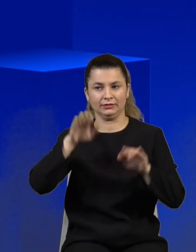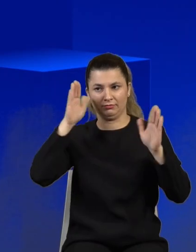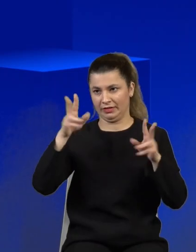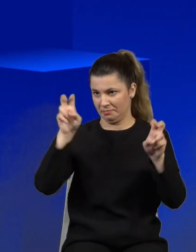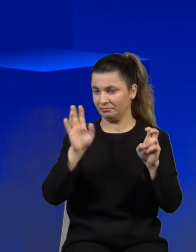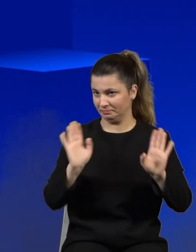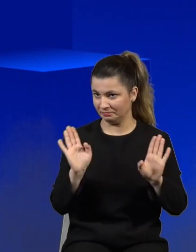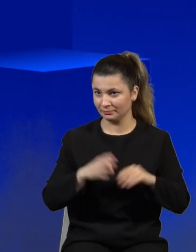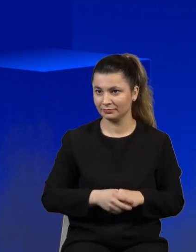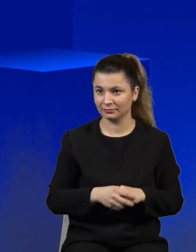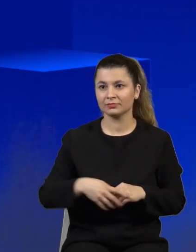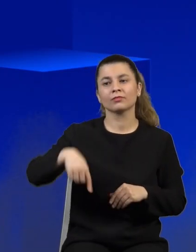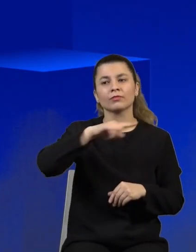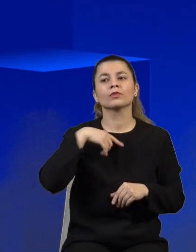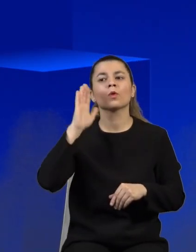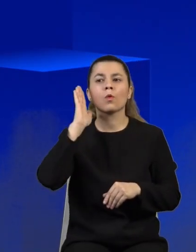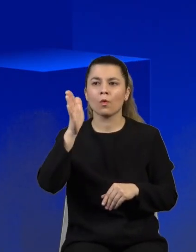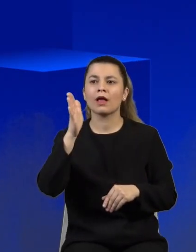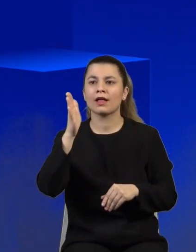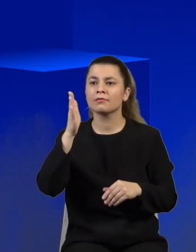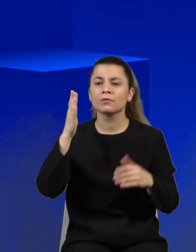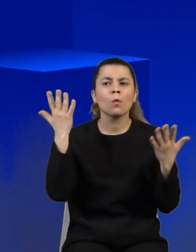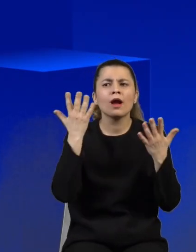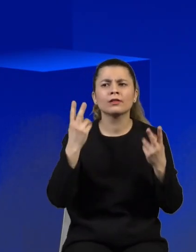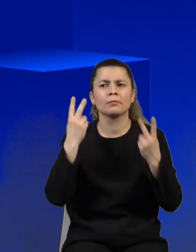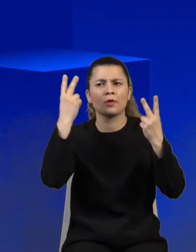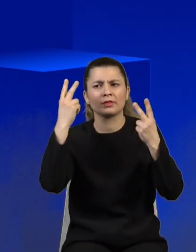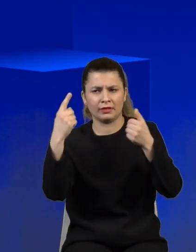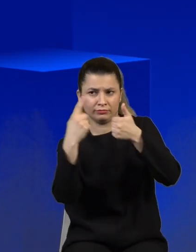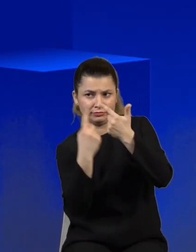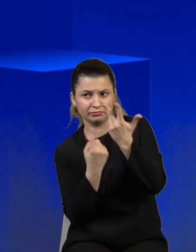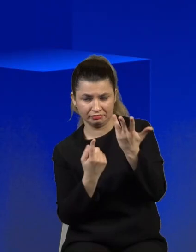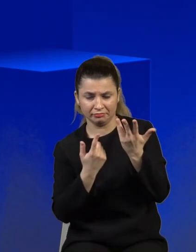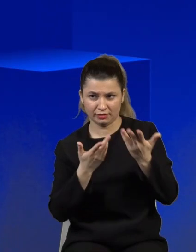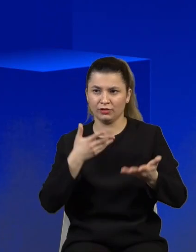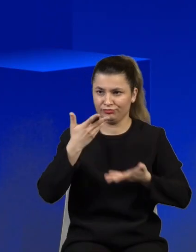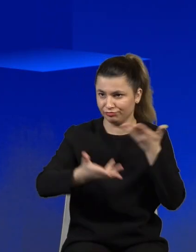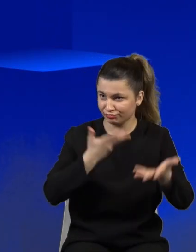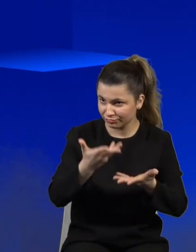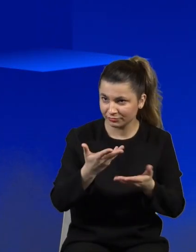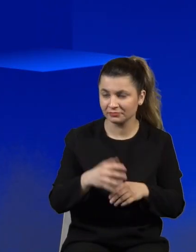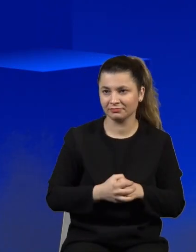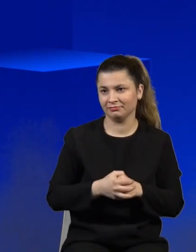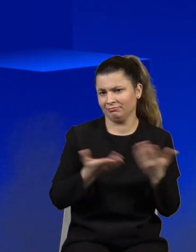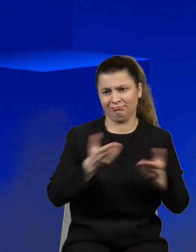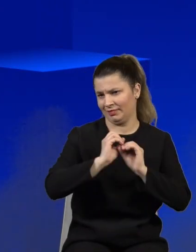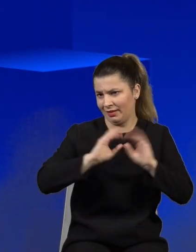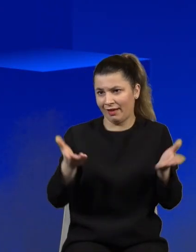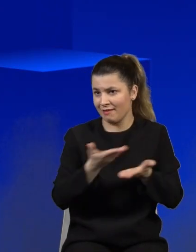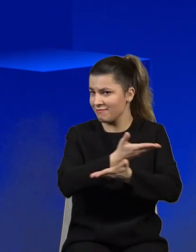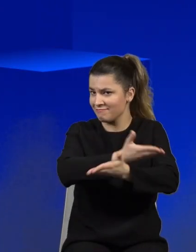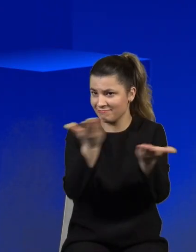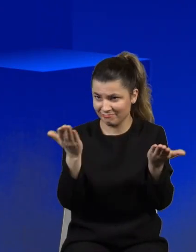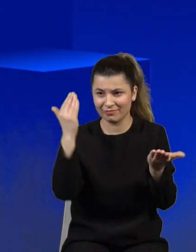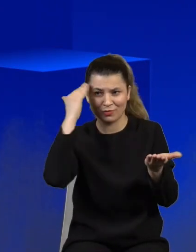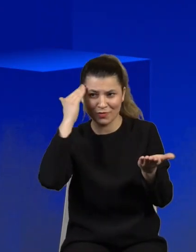because of course those who have seen the report, it's a very large document and lengthy,